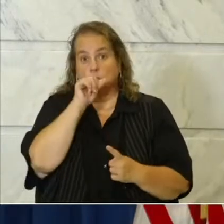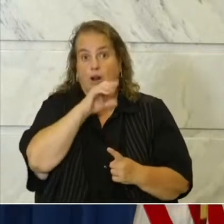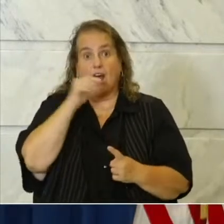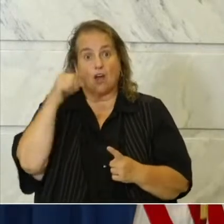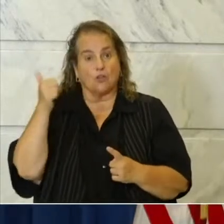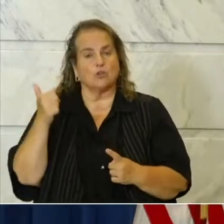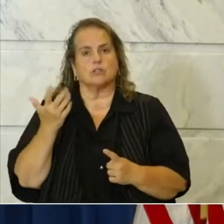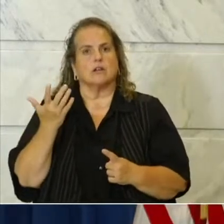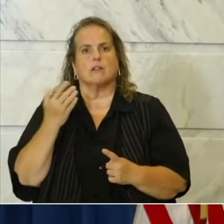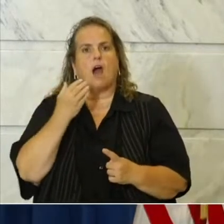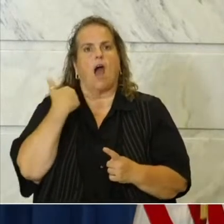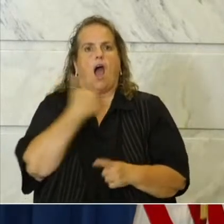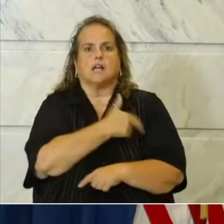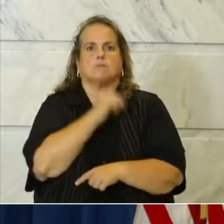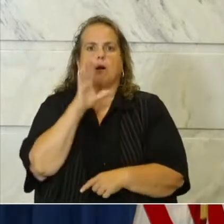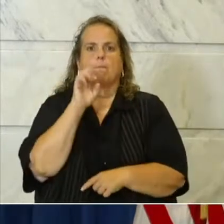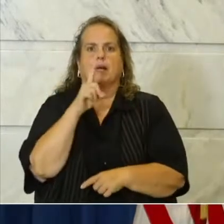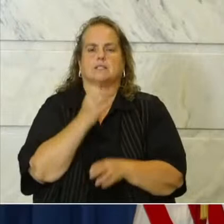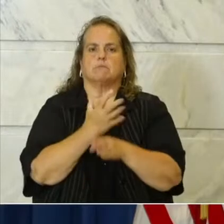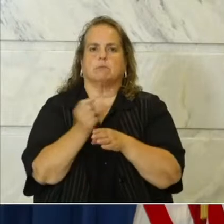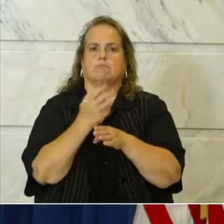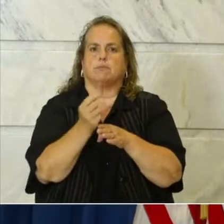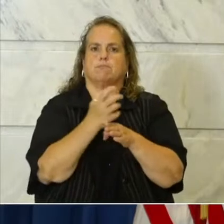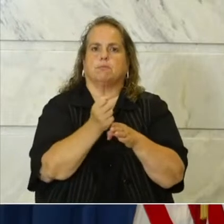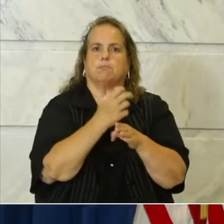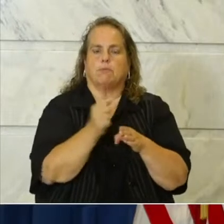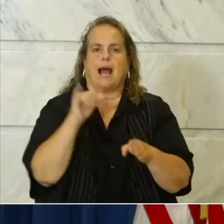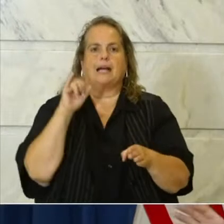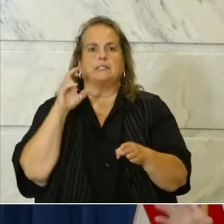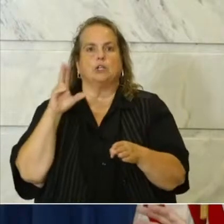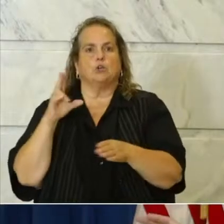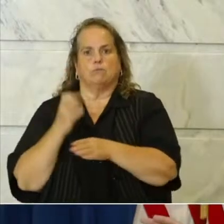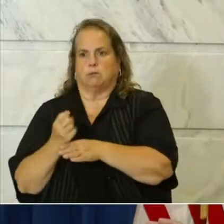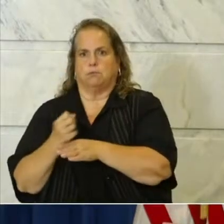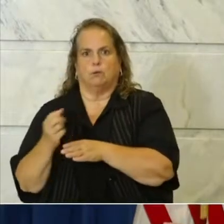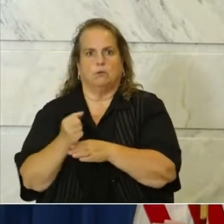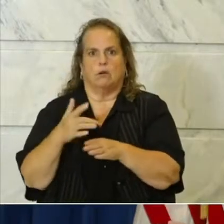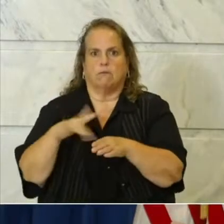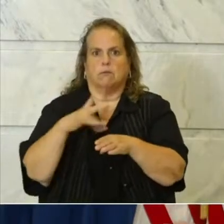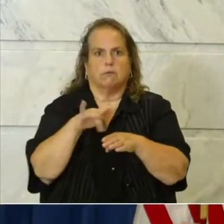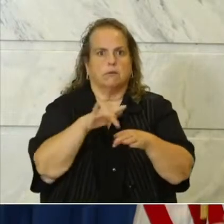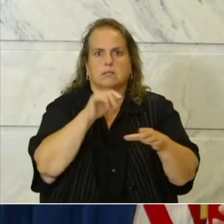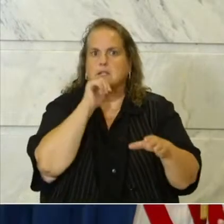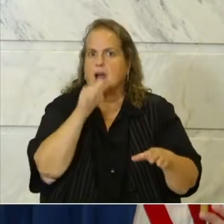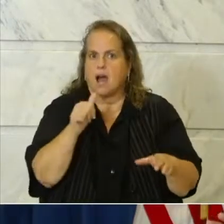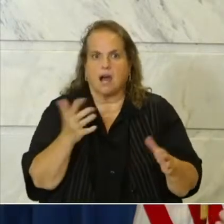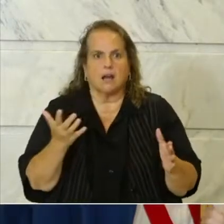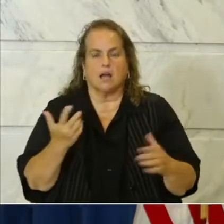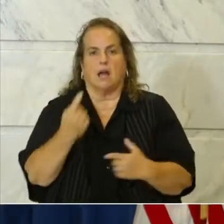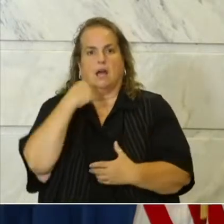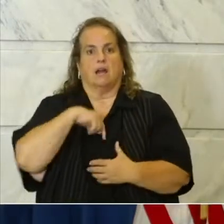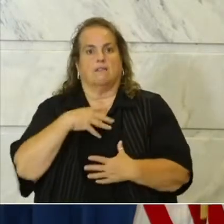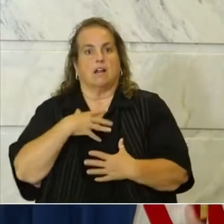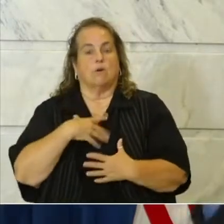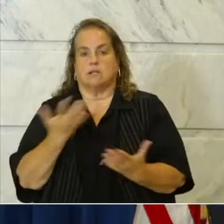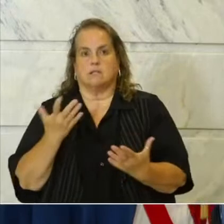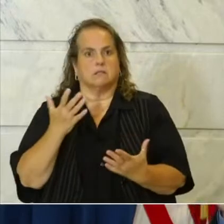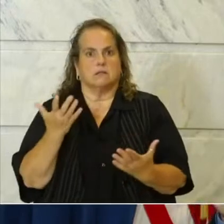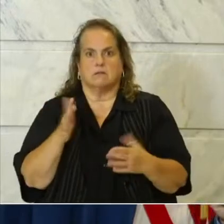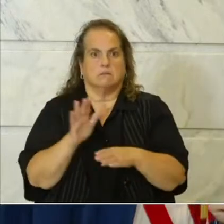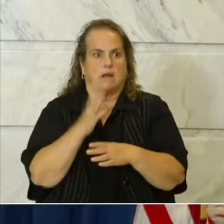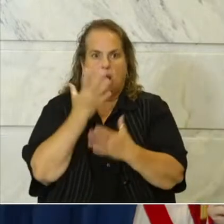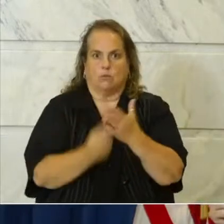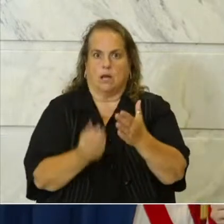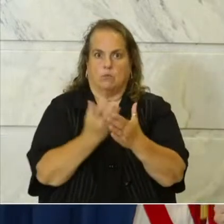eat up our hospital beds, we eat up our ICUs, and we eat up our ventilators, and we're not there in Kentucky, I want to keep us from being there, then your mortality